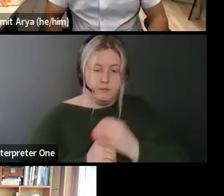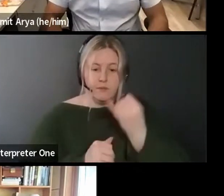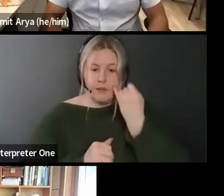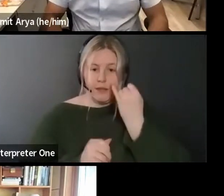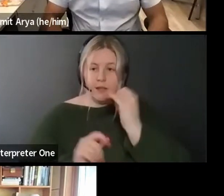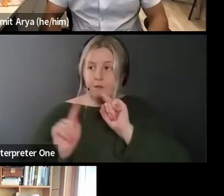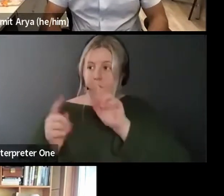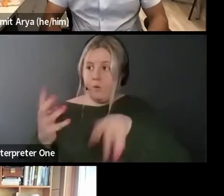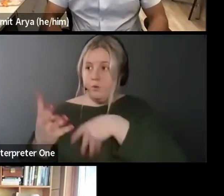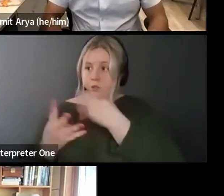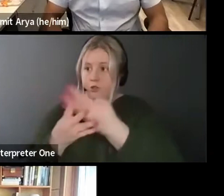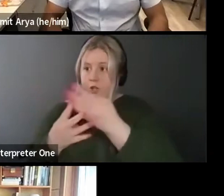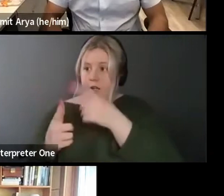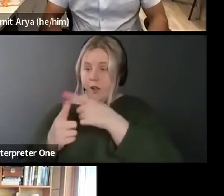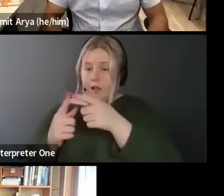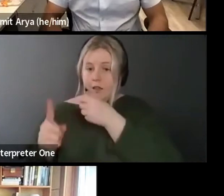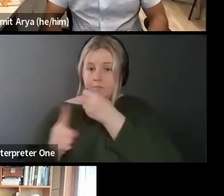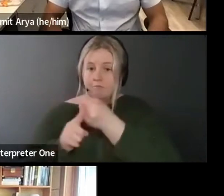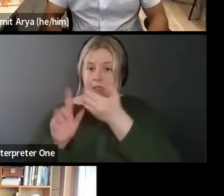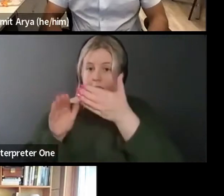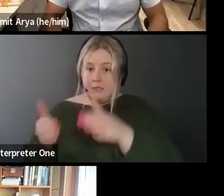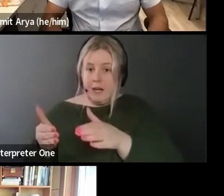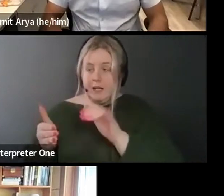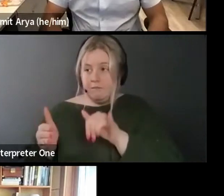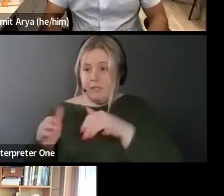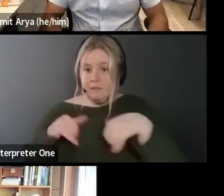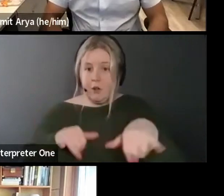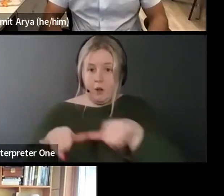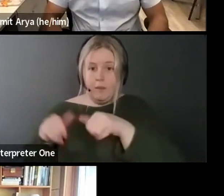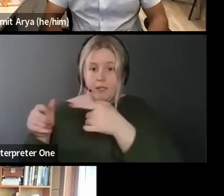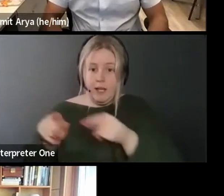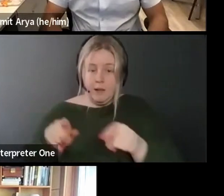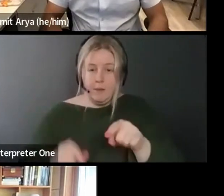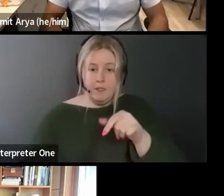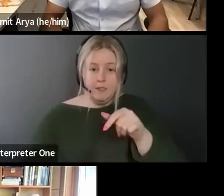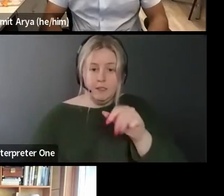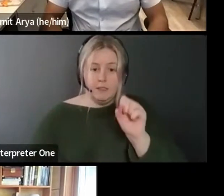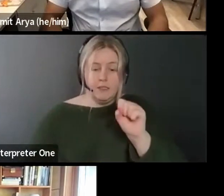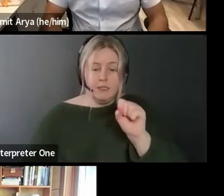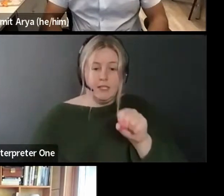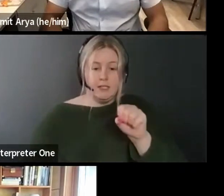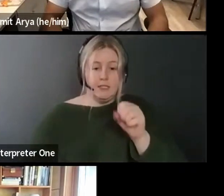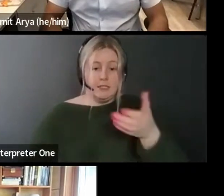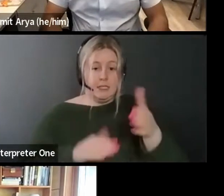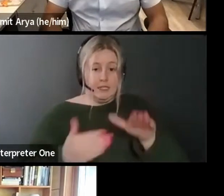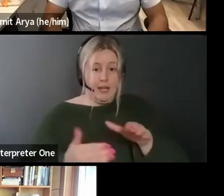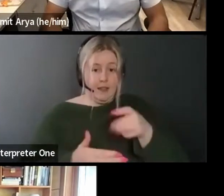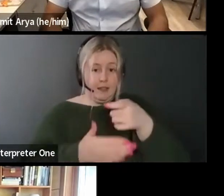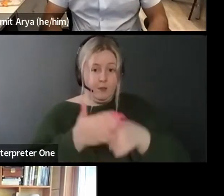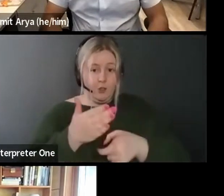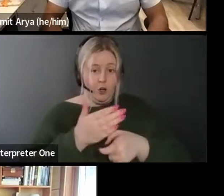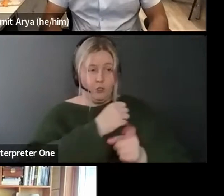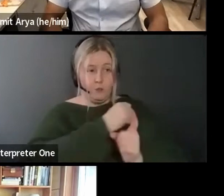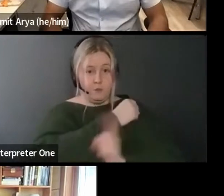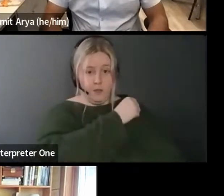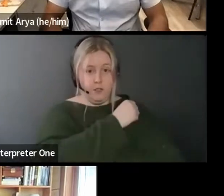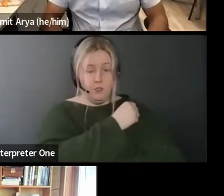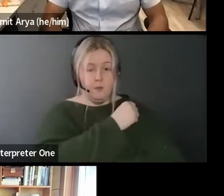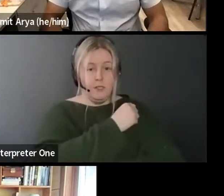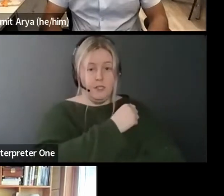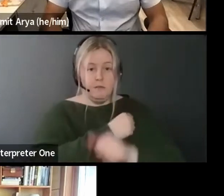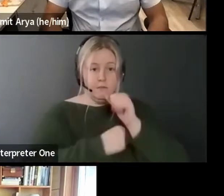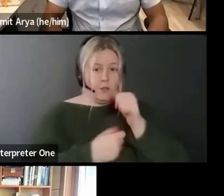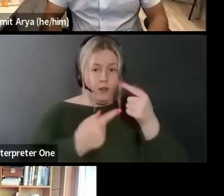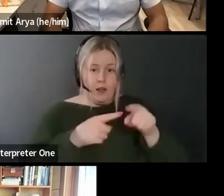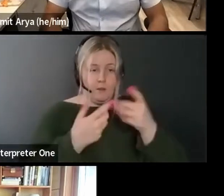like a practice that is common, despite that the death penalty has been abolished, people are still dying in jail.